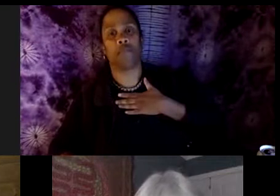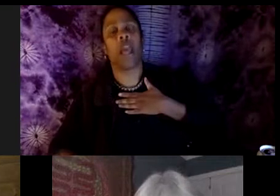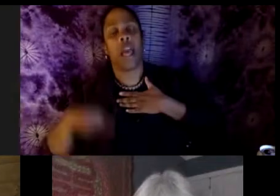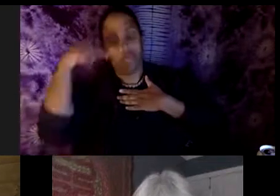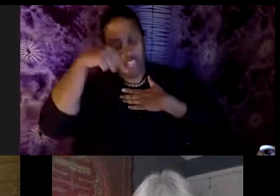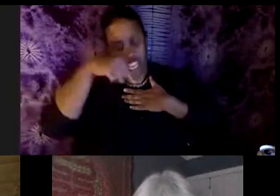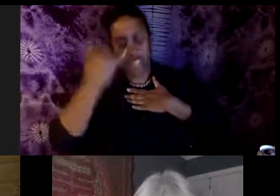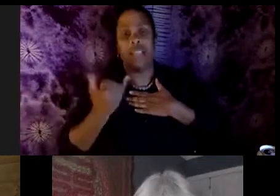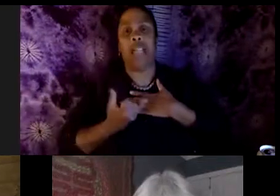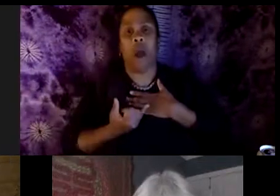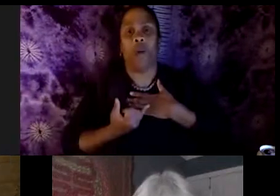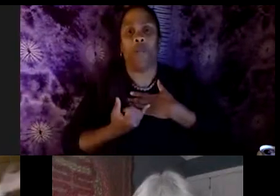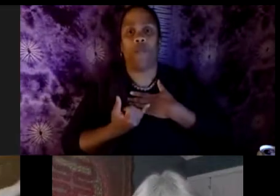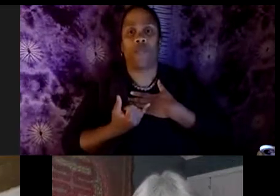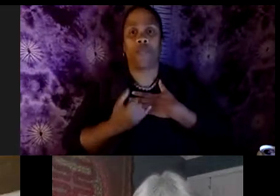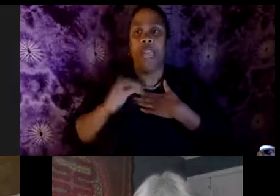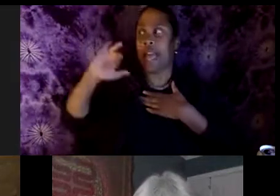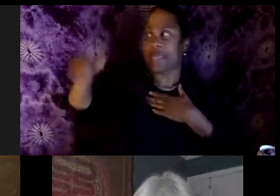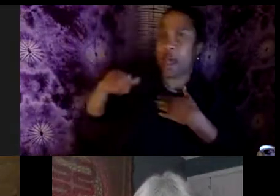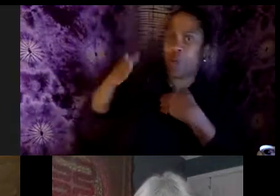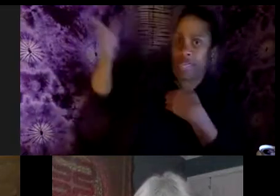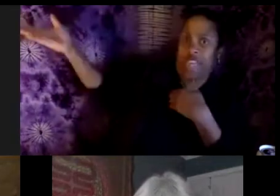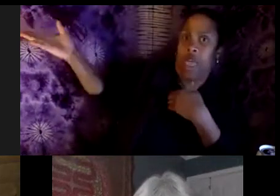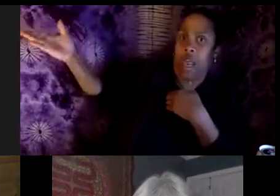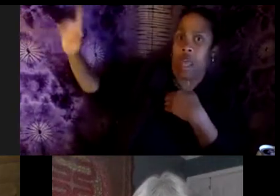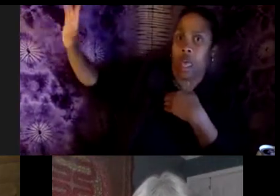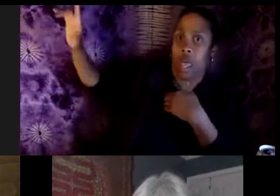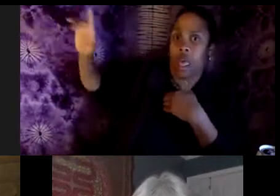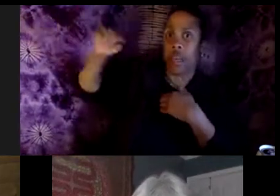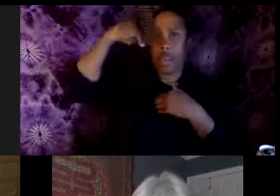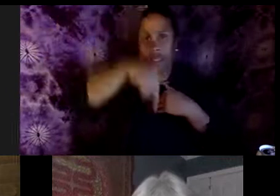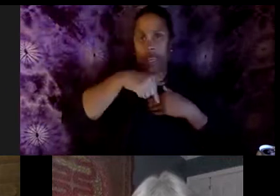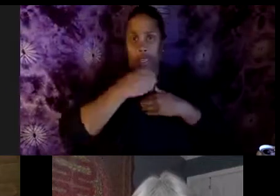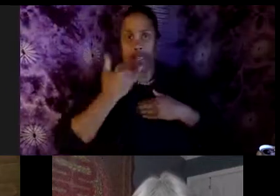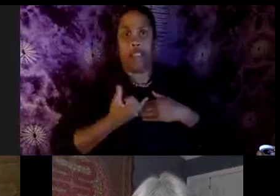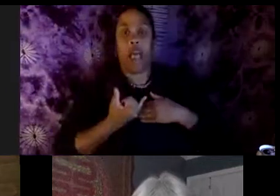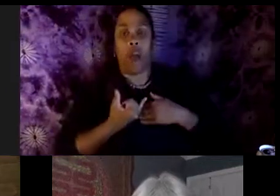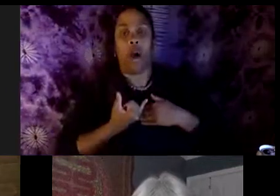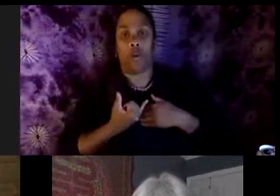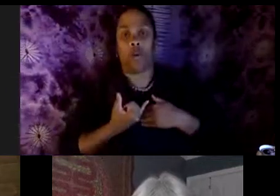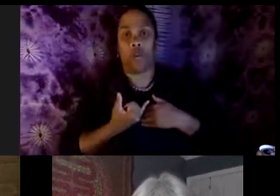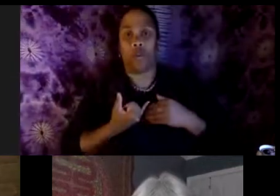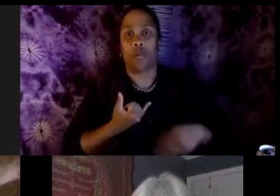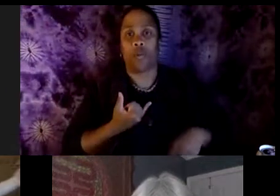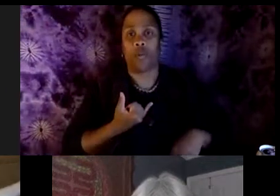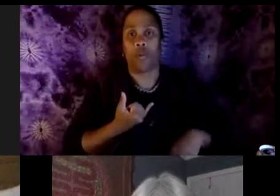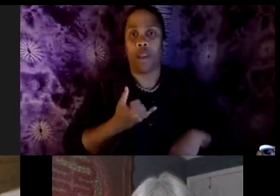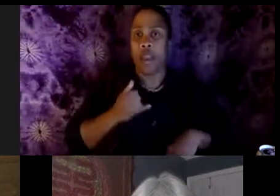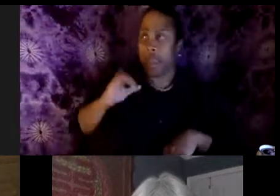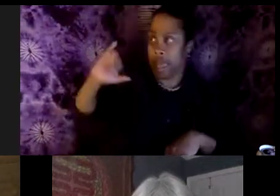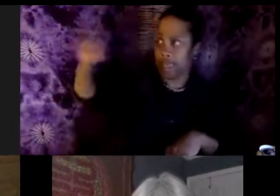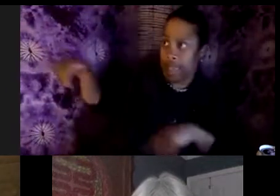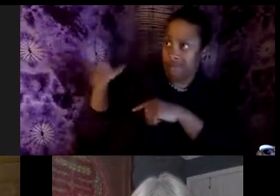now. That was then, and this is now. That was